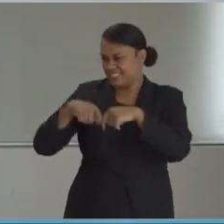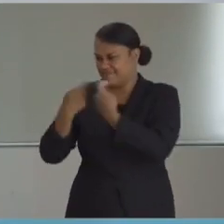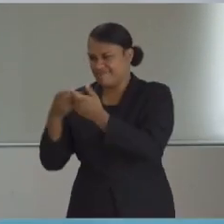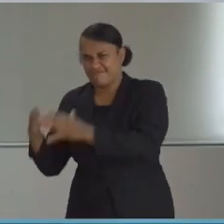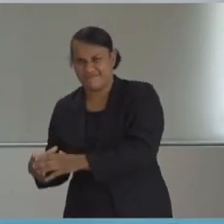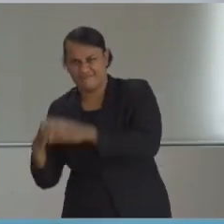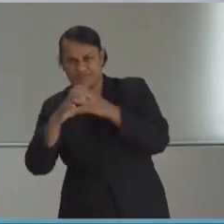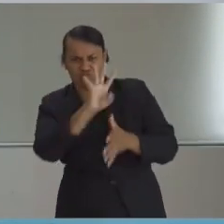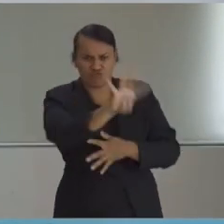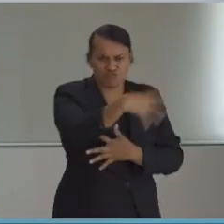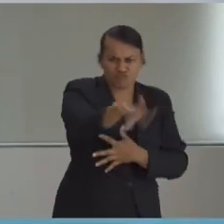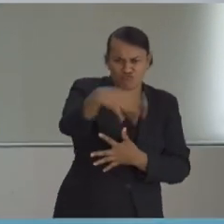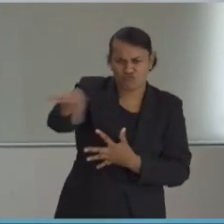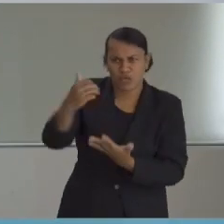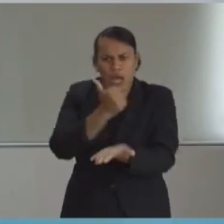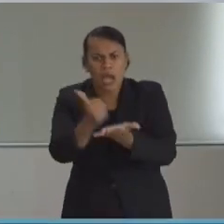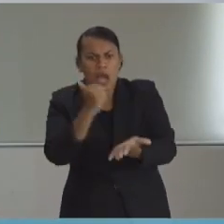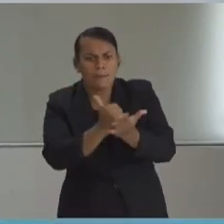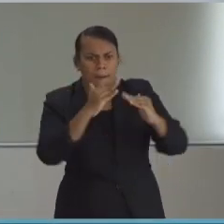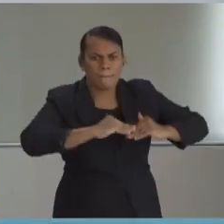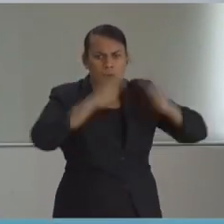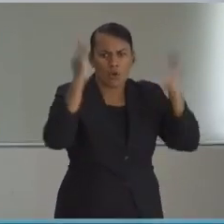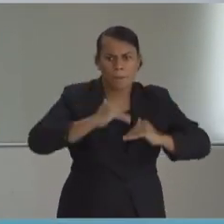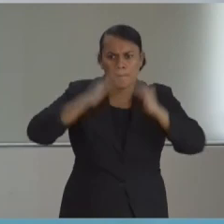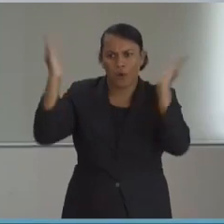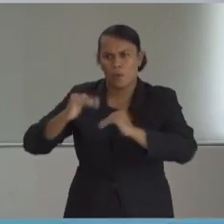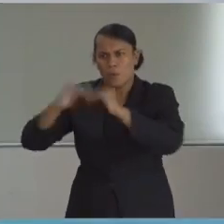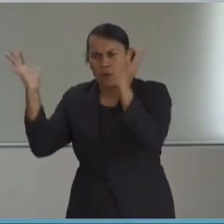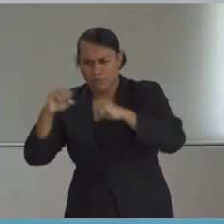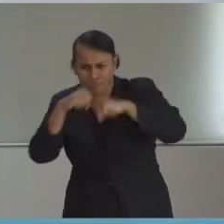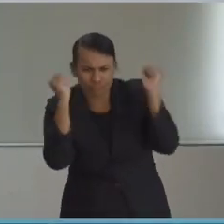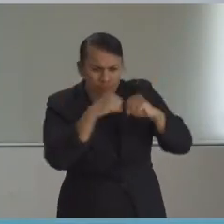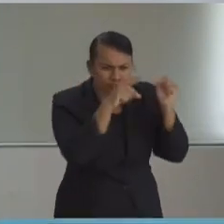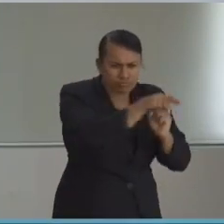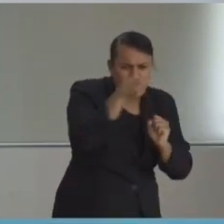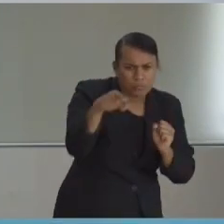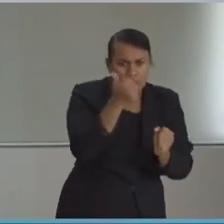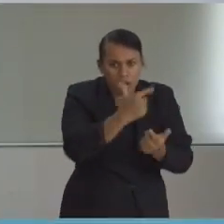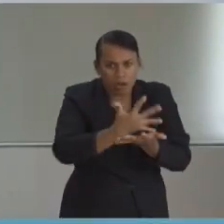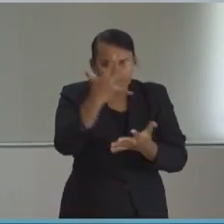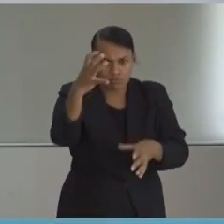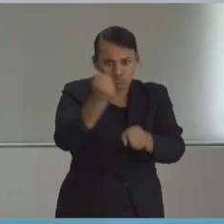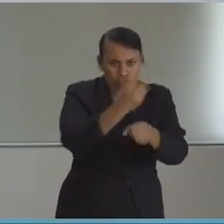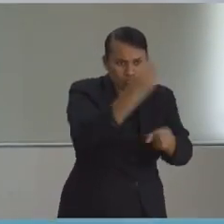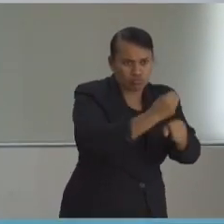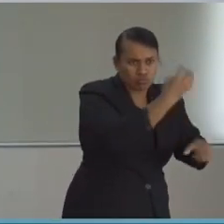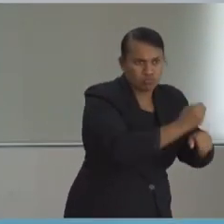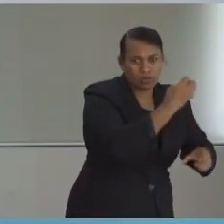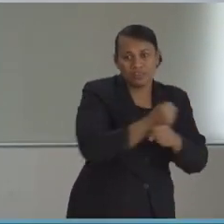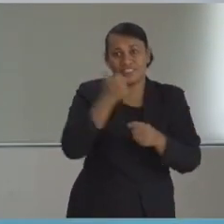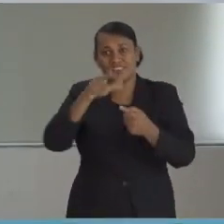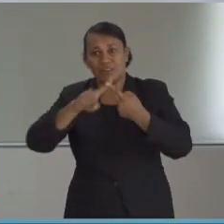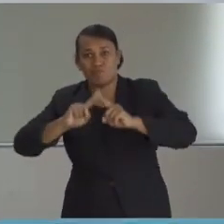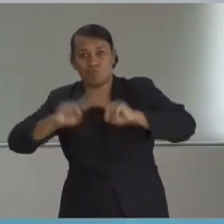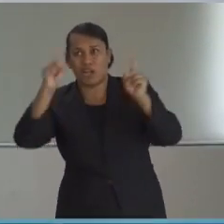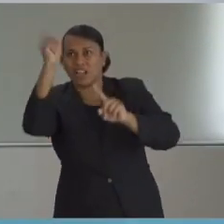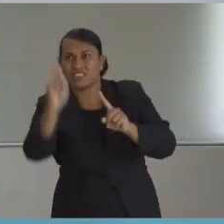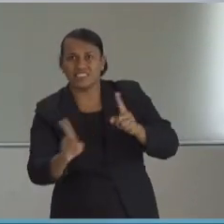simultaneous operations in all the 4 geographical regions within the framework of